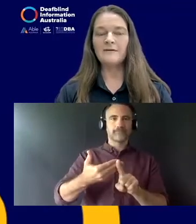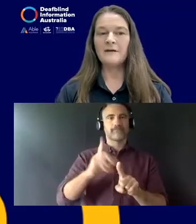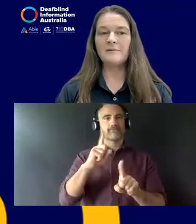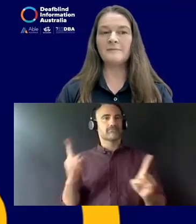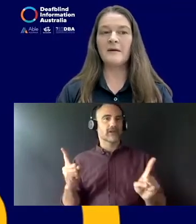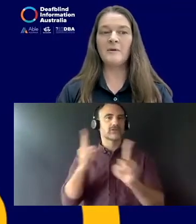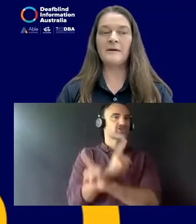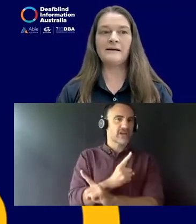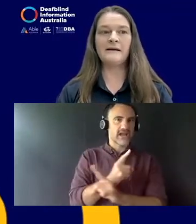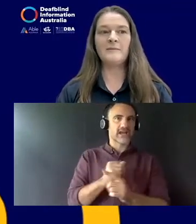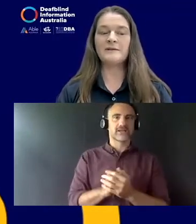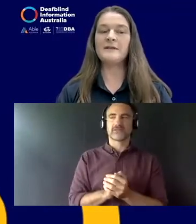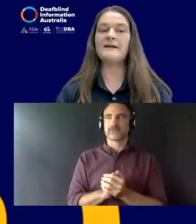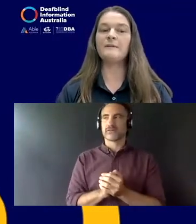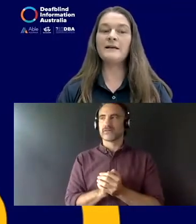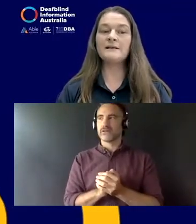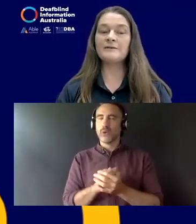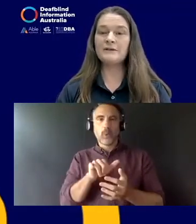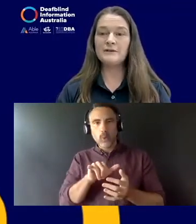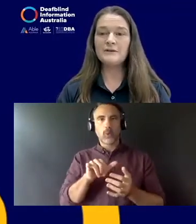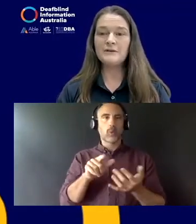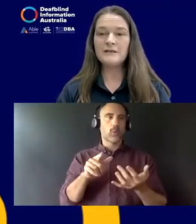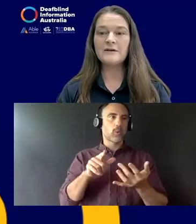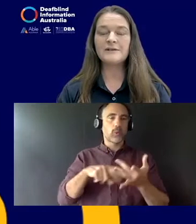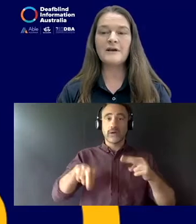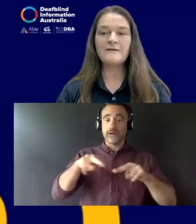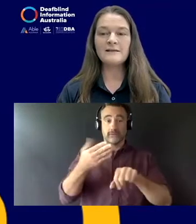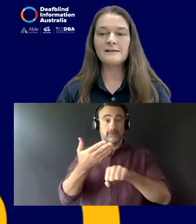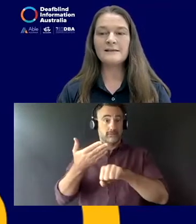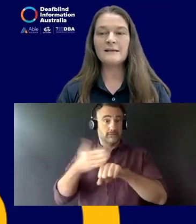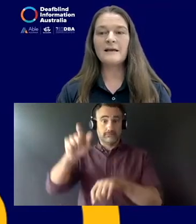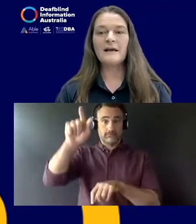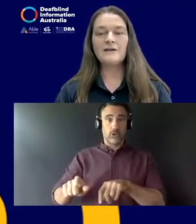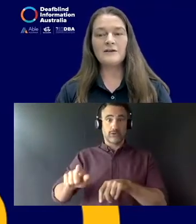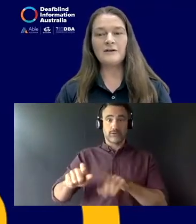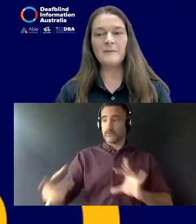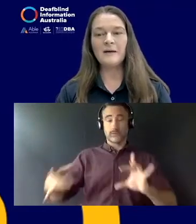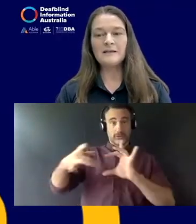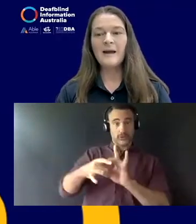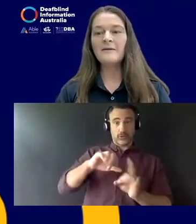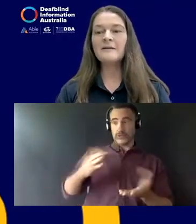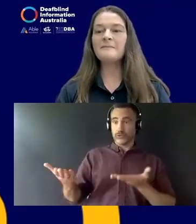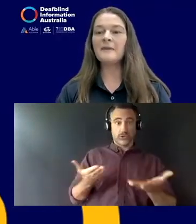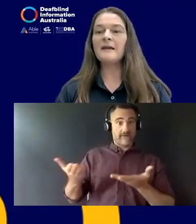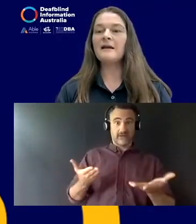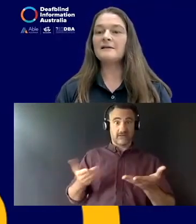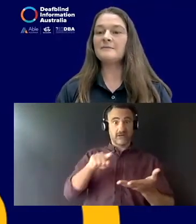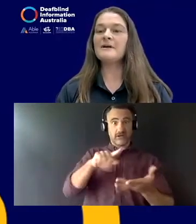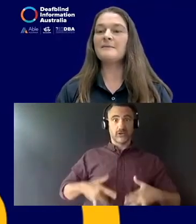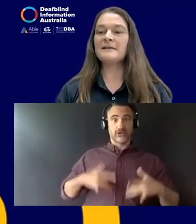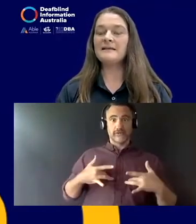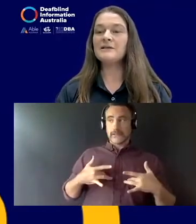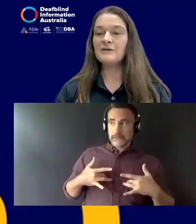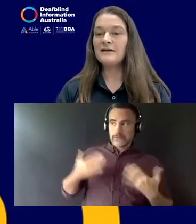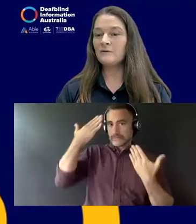have a person with deafblindness who is new to your service and you don't know much about them. Sometimes